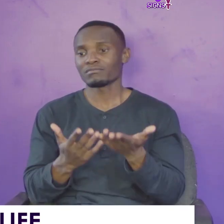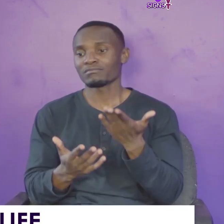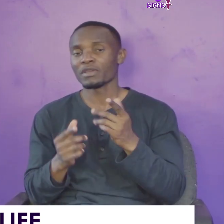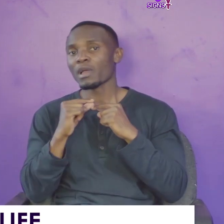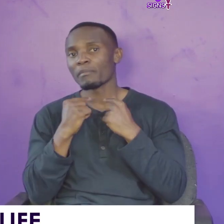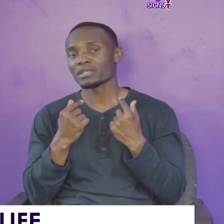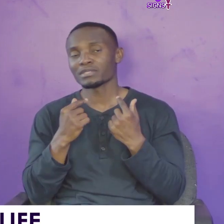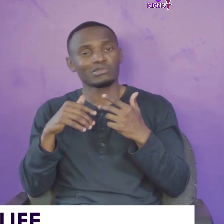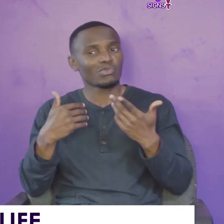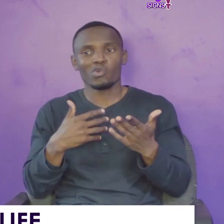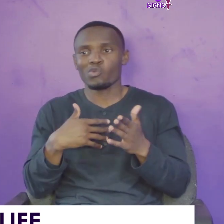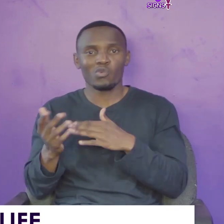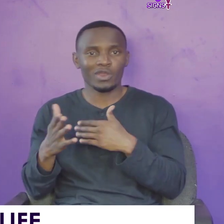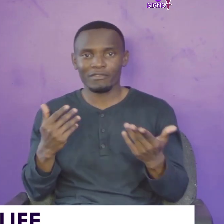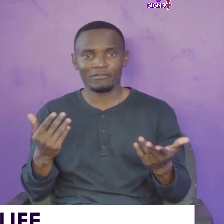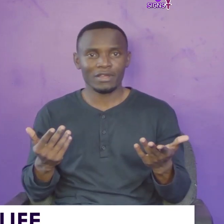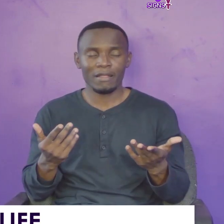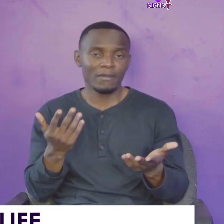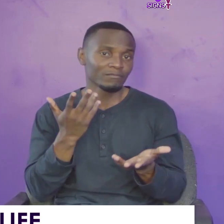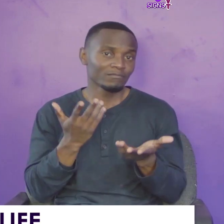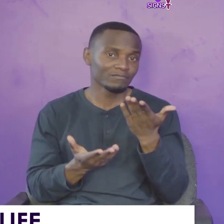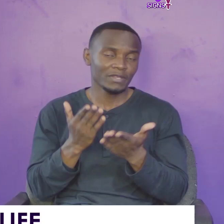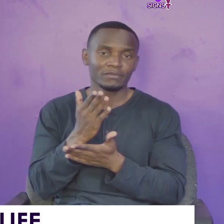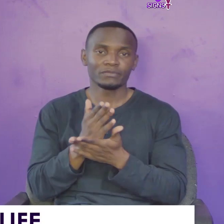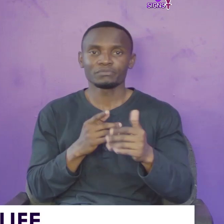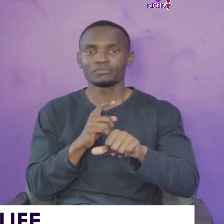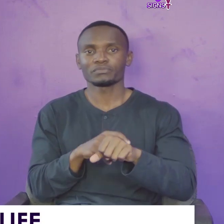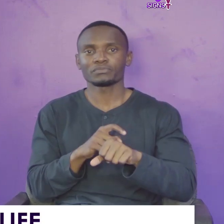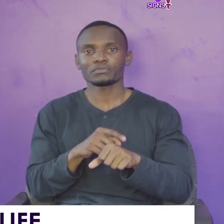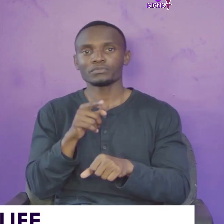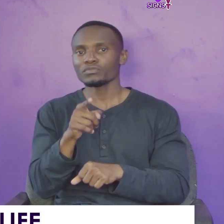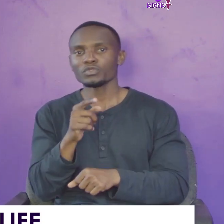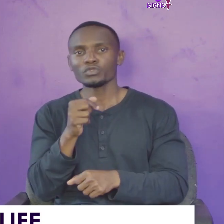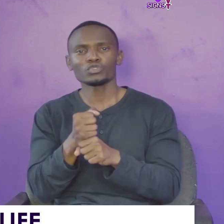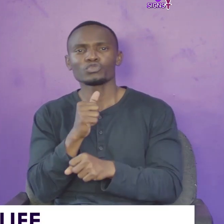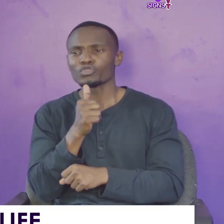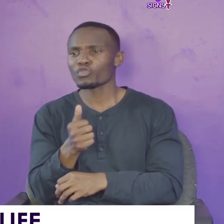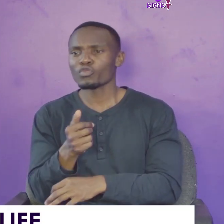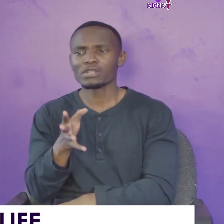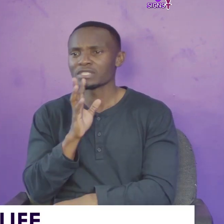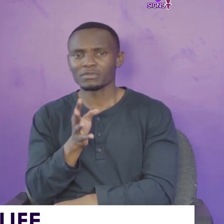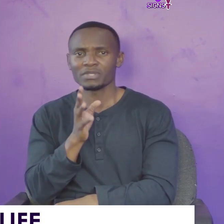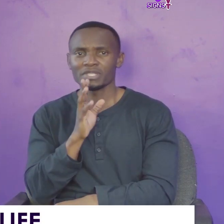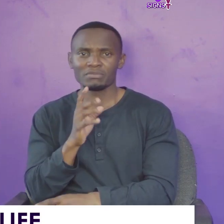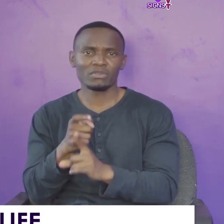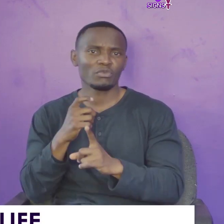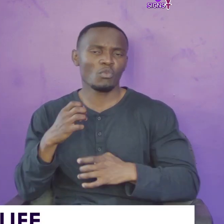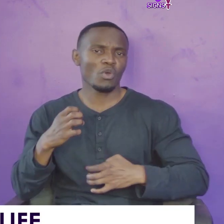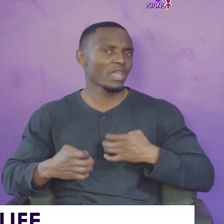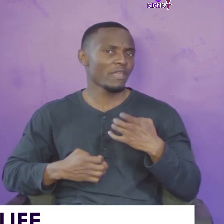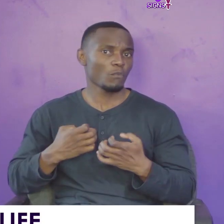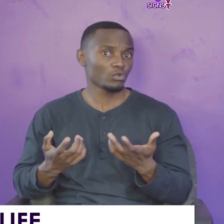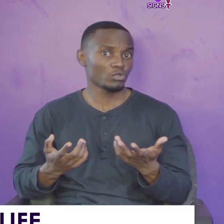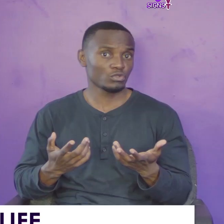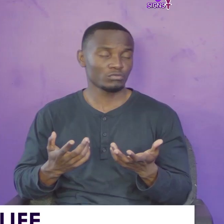or whoever, Yes. maybe sometimes you don't just speak out of emotion. Yes, Sometimes yes.